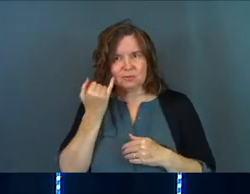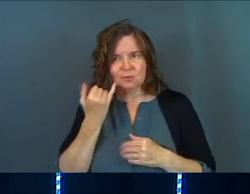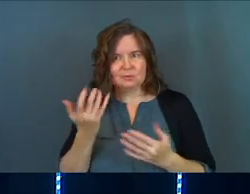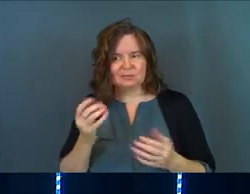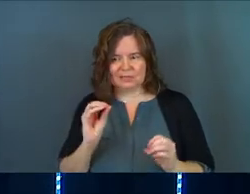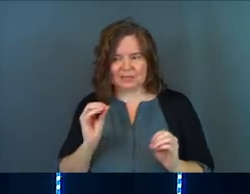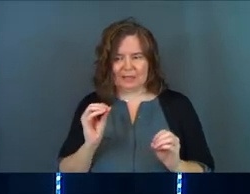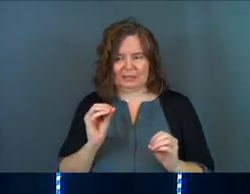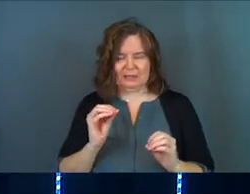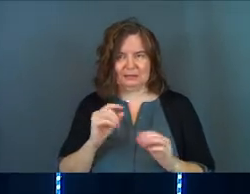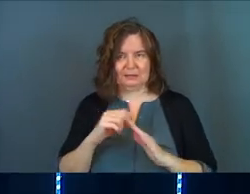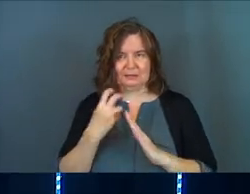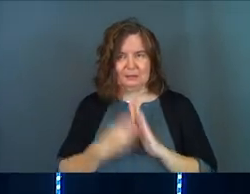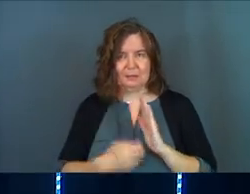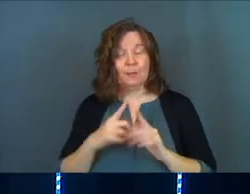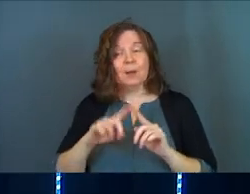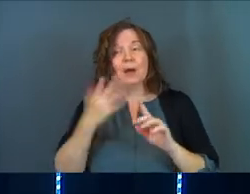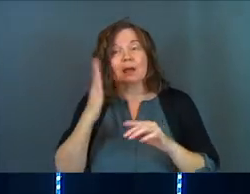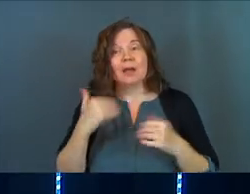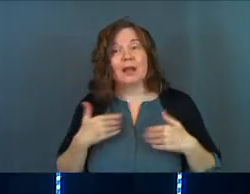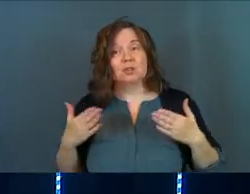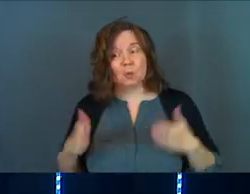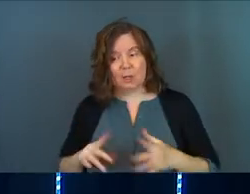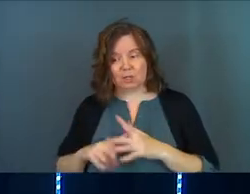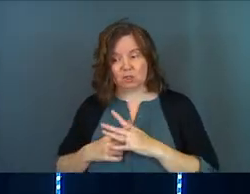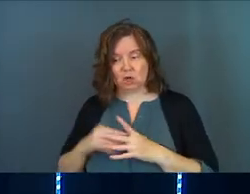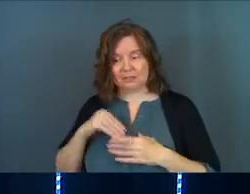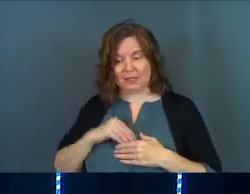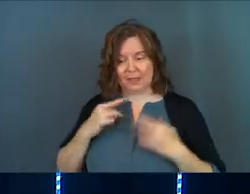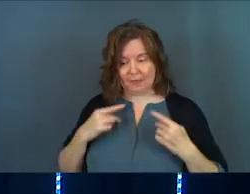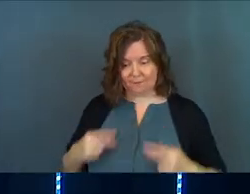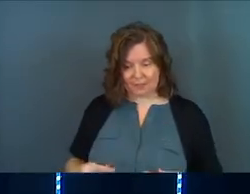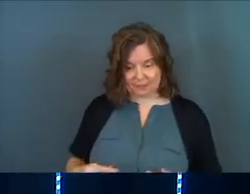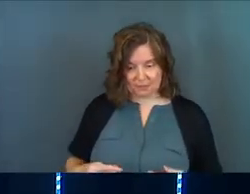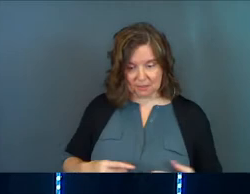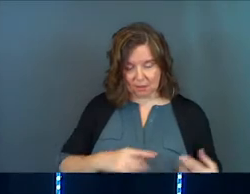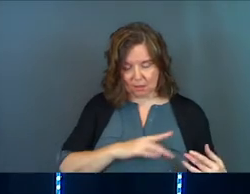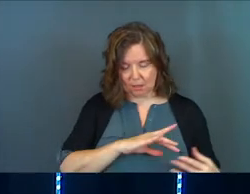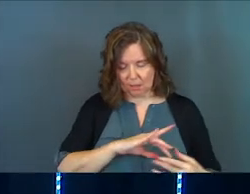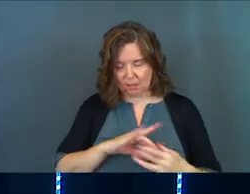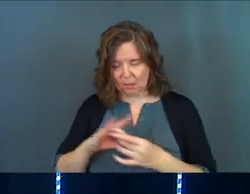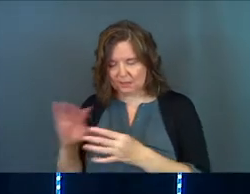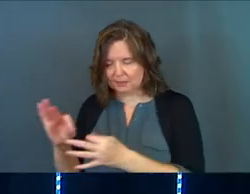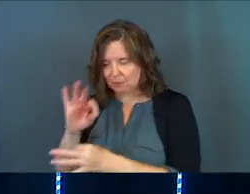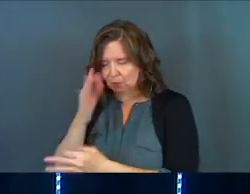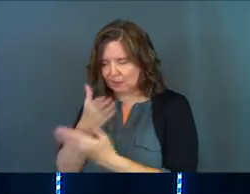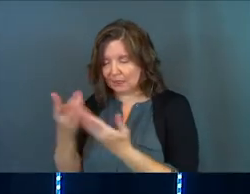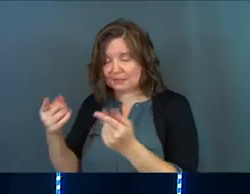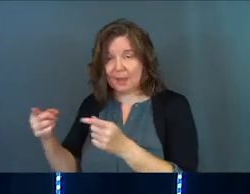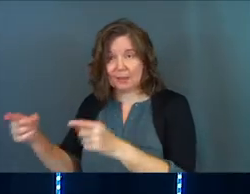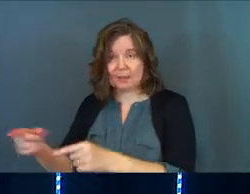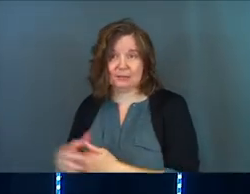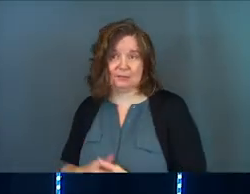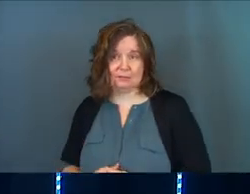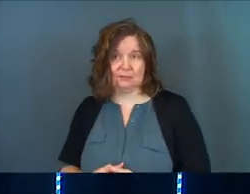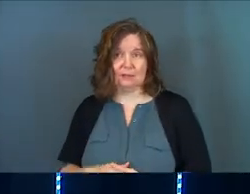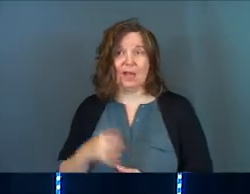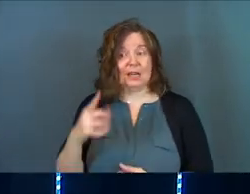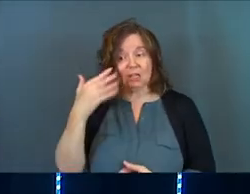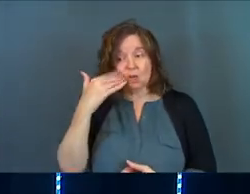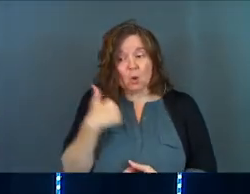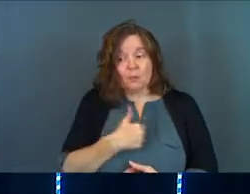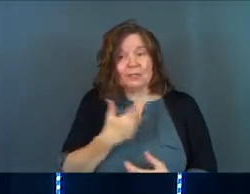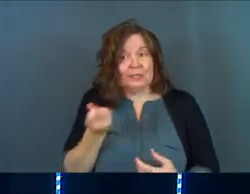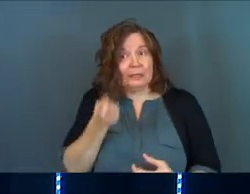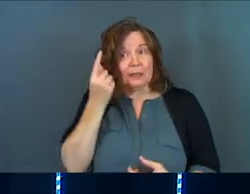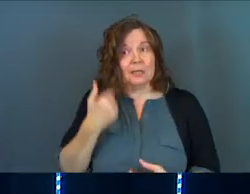and drinking it. There's nothing deeply spiritual. But God has a way. He starts us in the physical realm, and then wonderful spiritual things happen. And he just knows